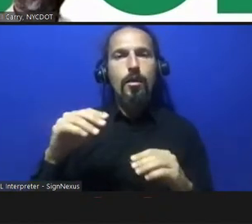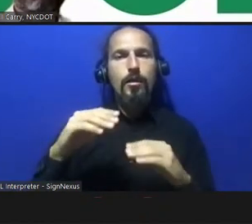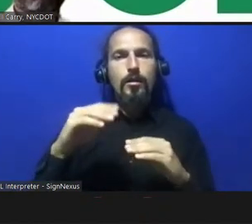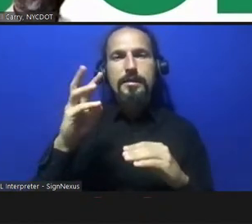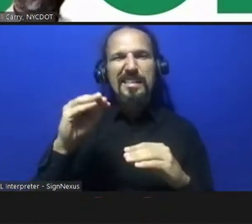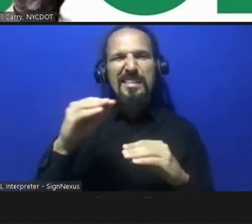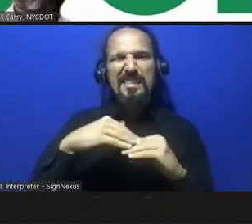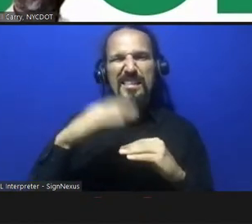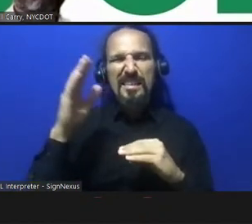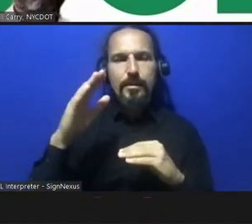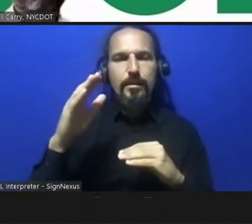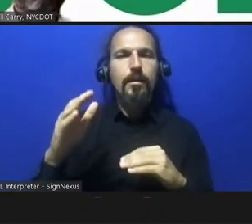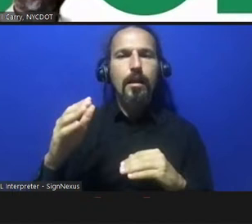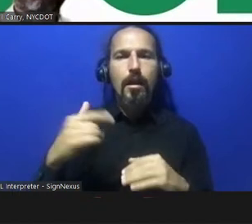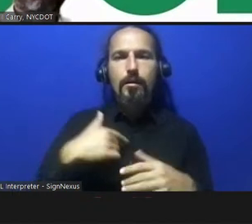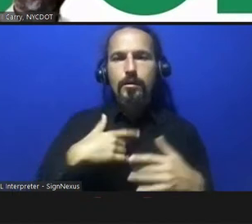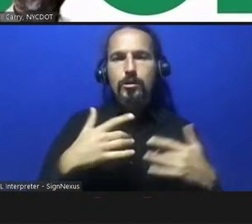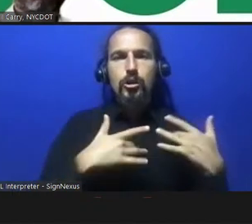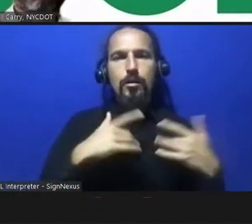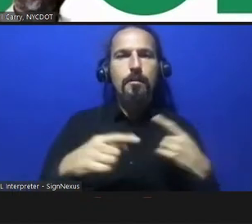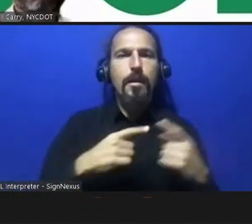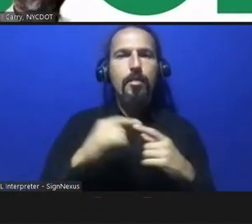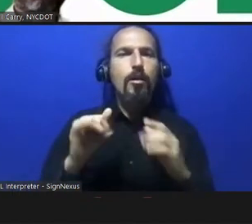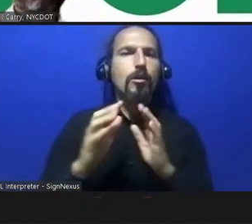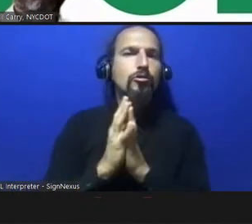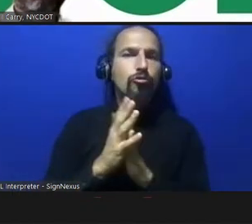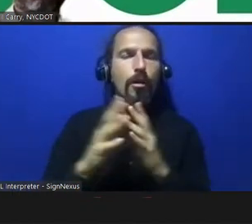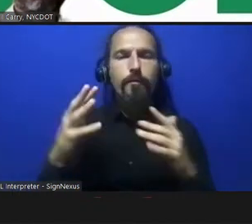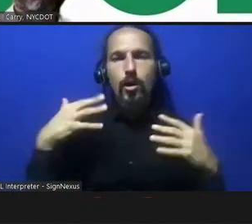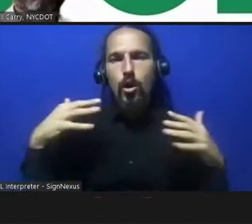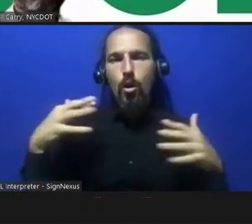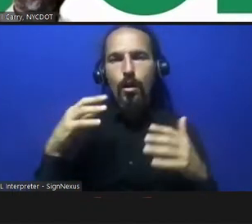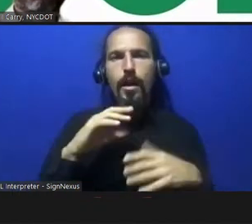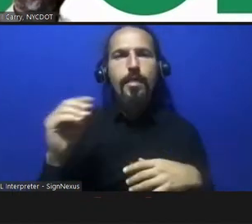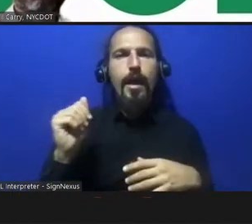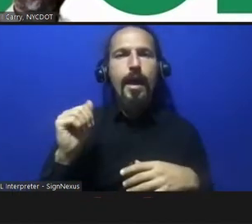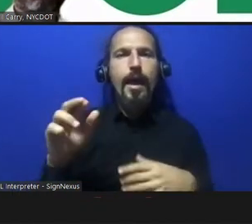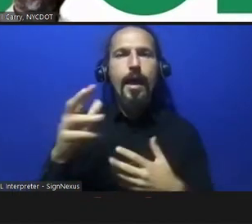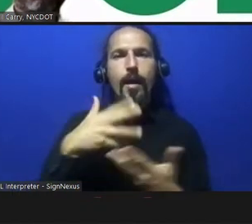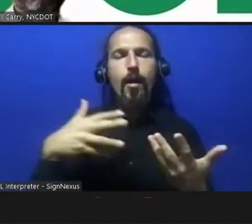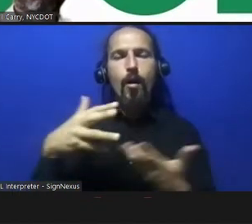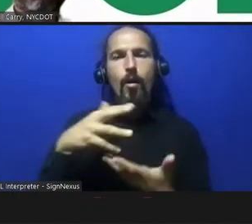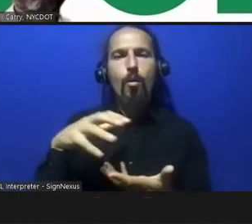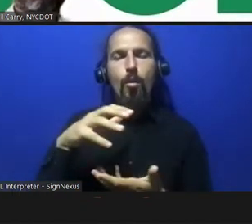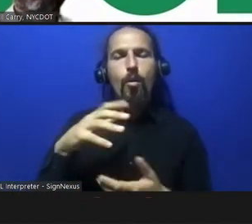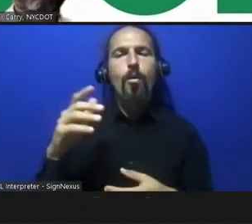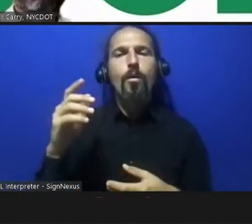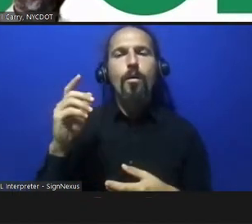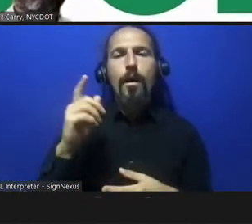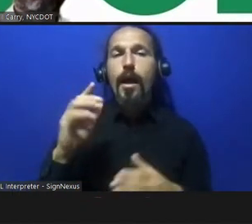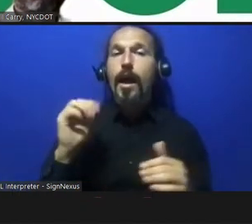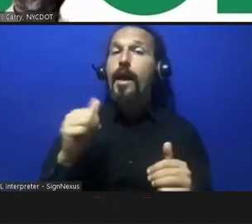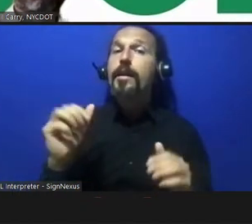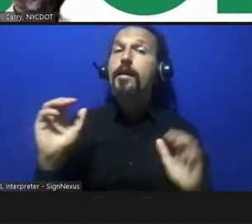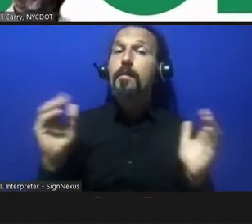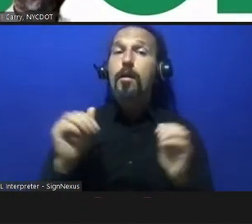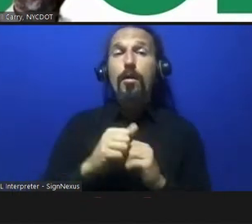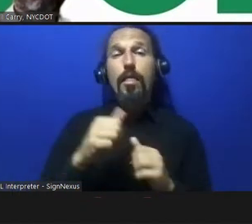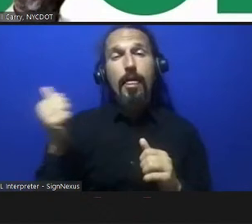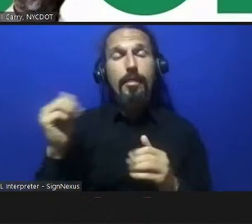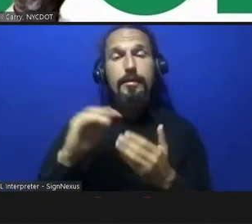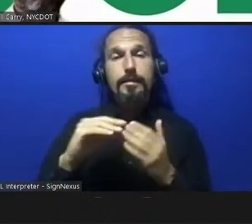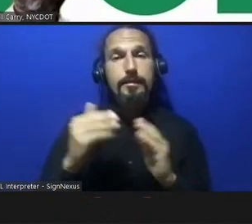street i'm concerned about the traffic the noise and the air quality i also think any comparison to other cities